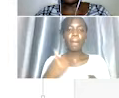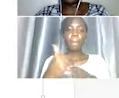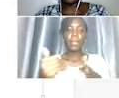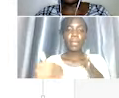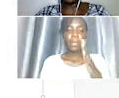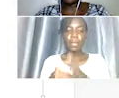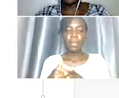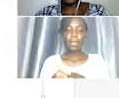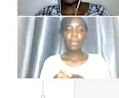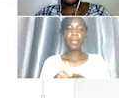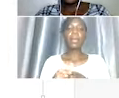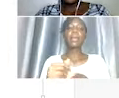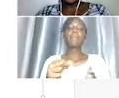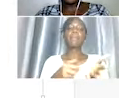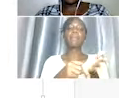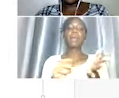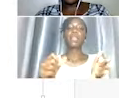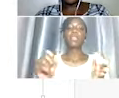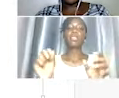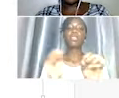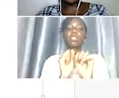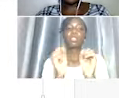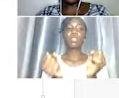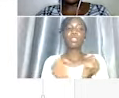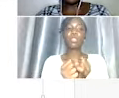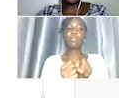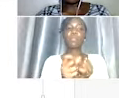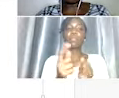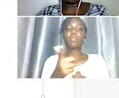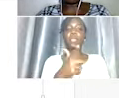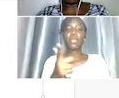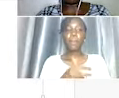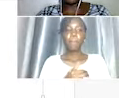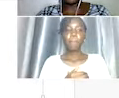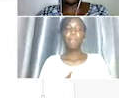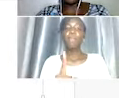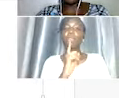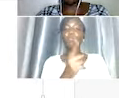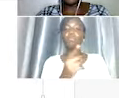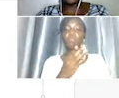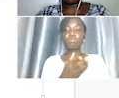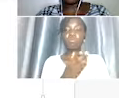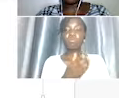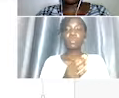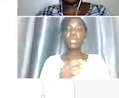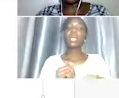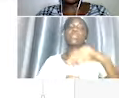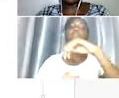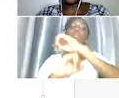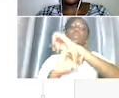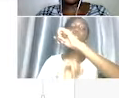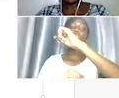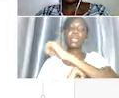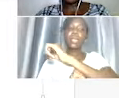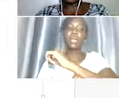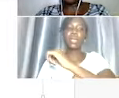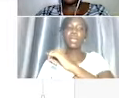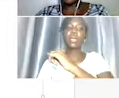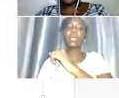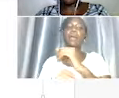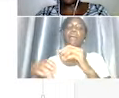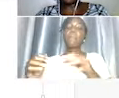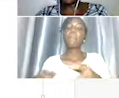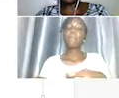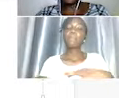brand on social media. Now, these sessions are fully sponsored by Pathway Solutions Limited. And